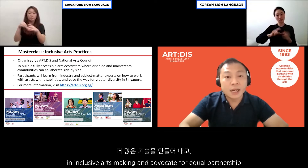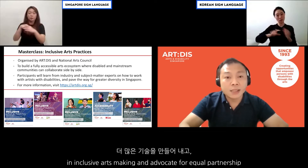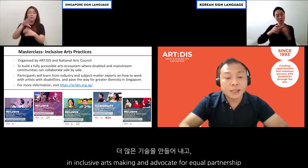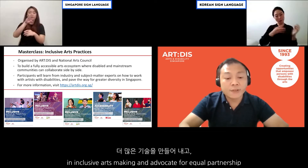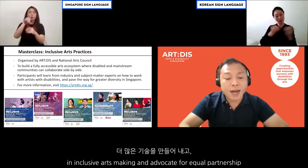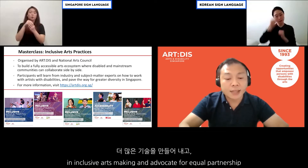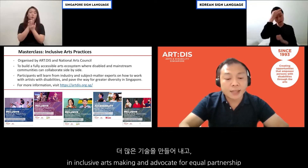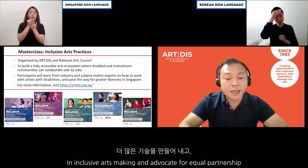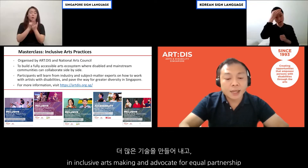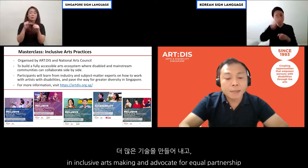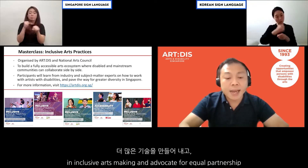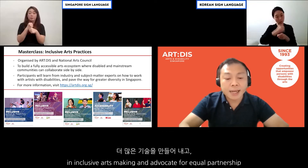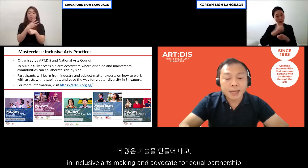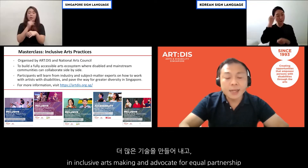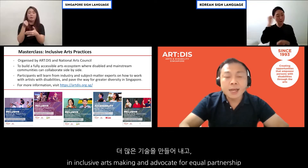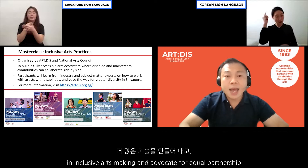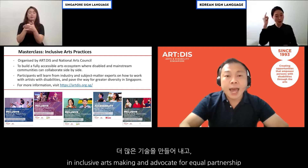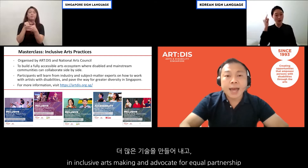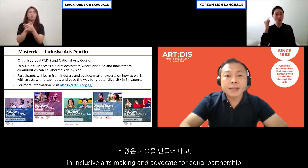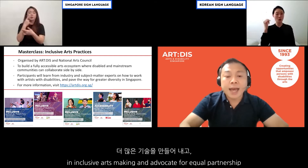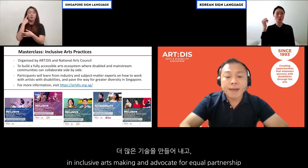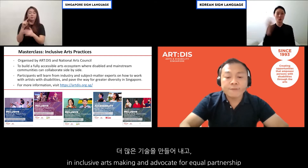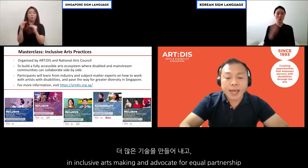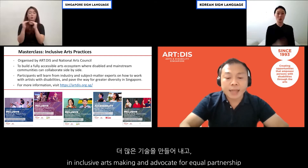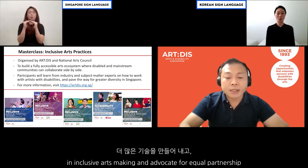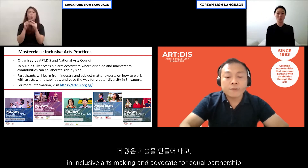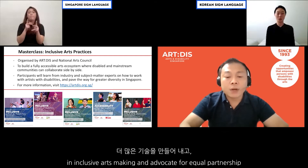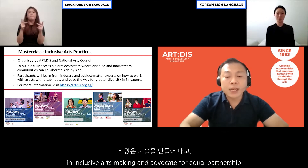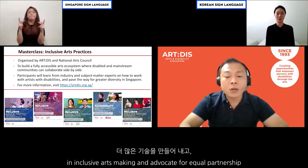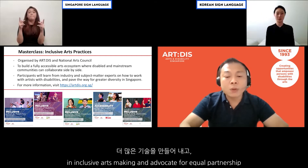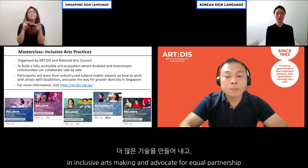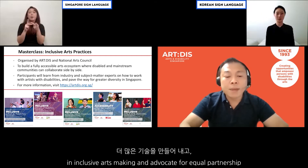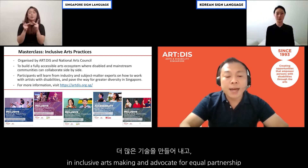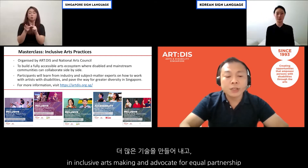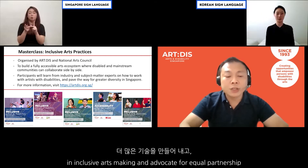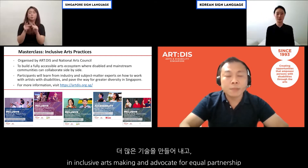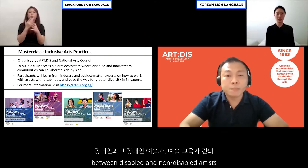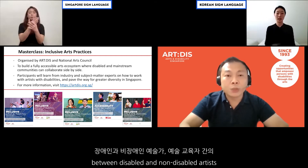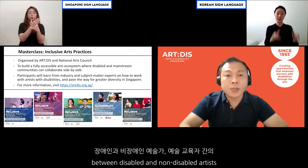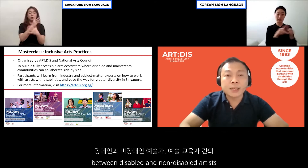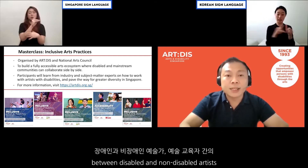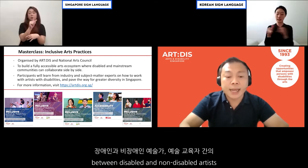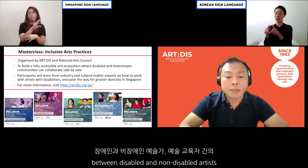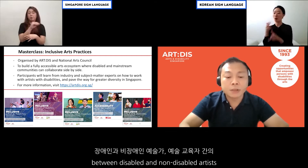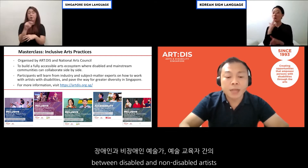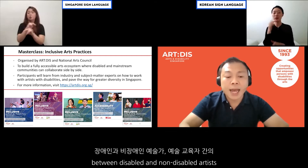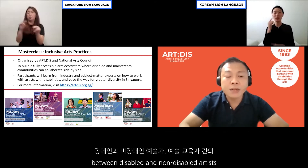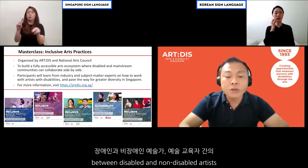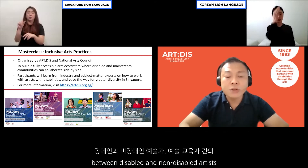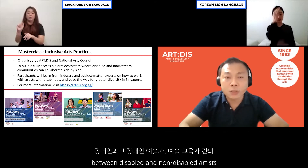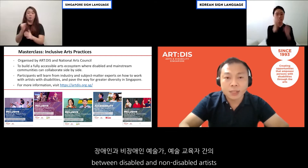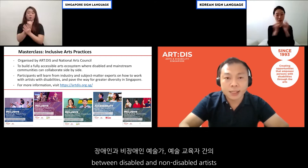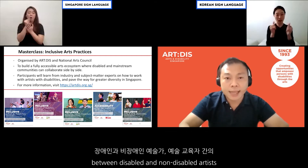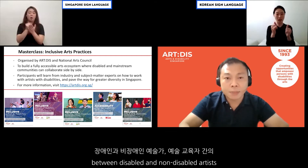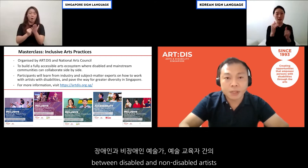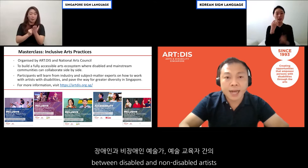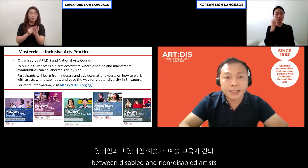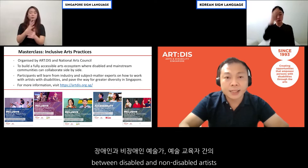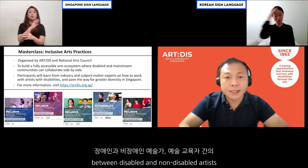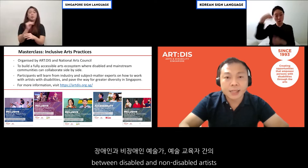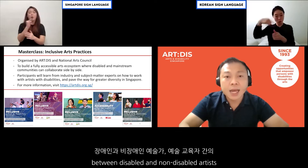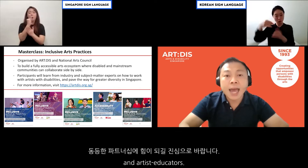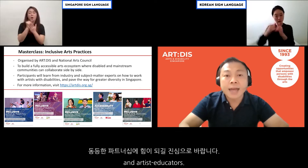in inclusive arts making and advocate for equal partnership between disabled and